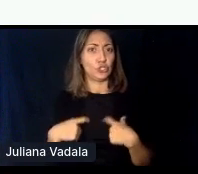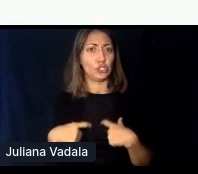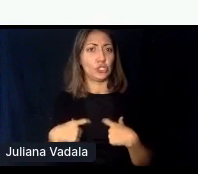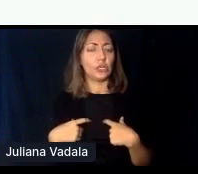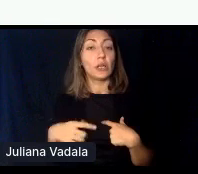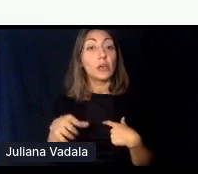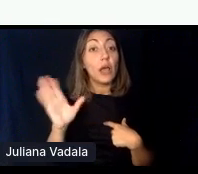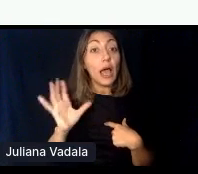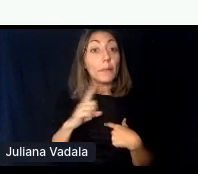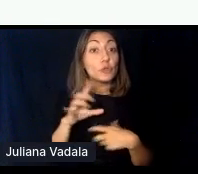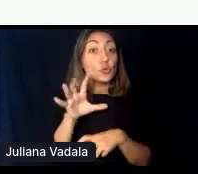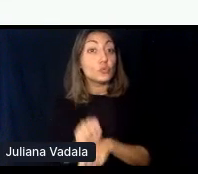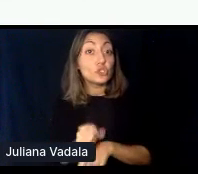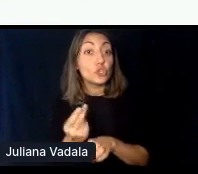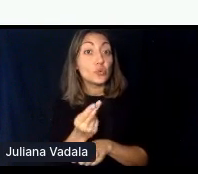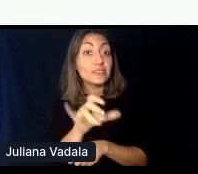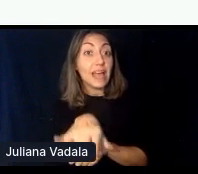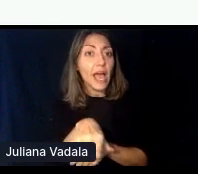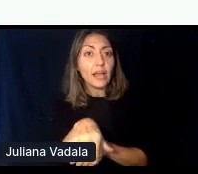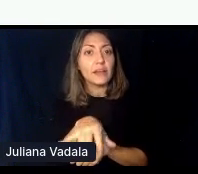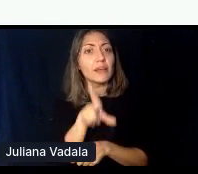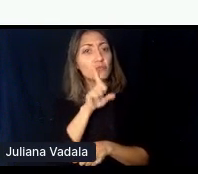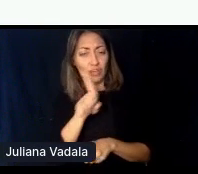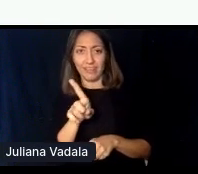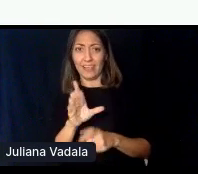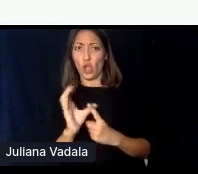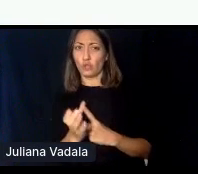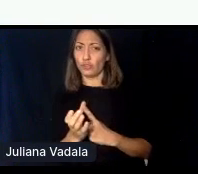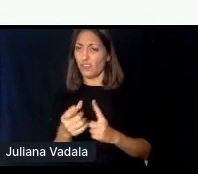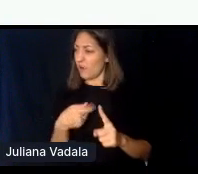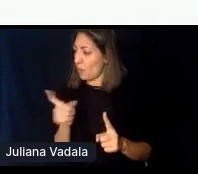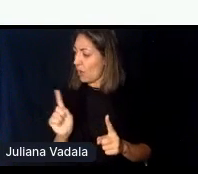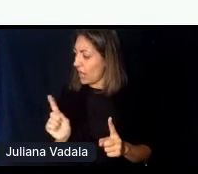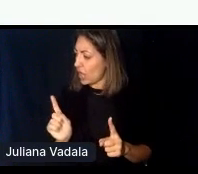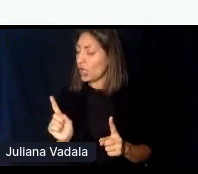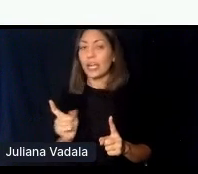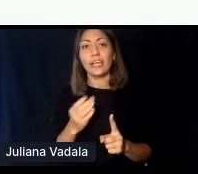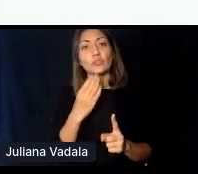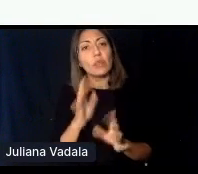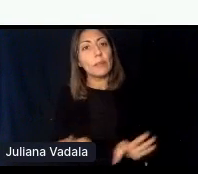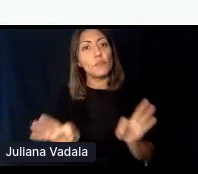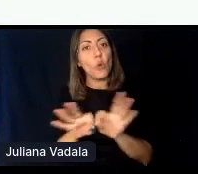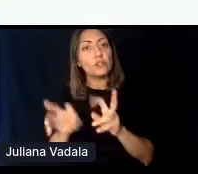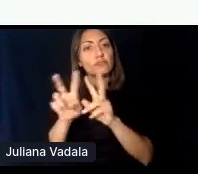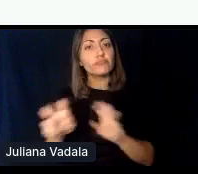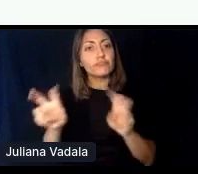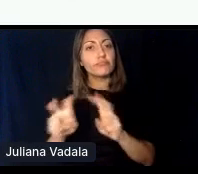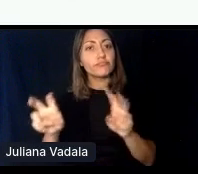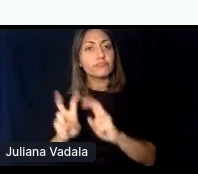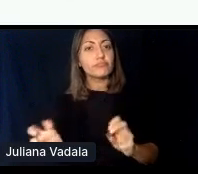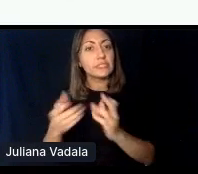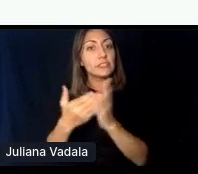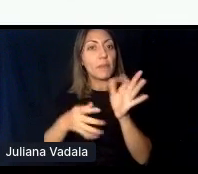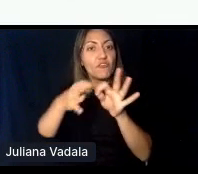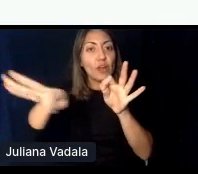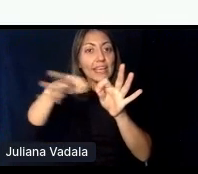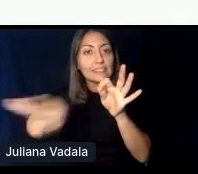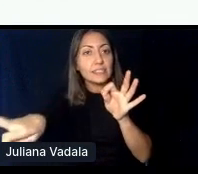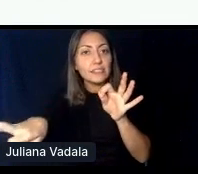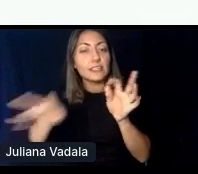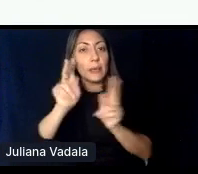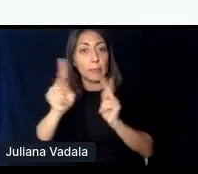expressions that I'm used to using? What do they actually mean? Where do they come from? It'll really reveal a lot about the beliefs